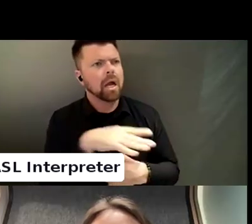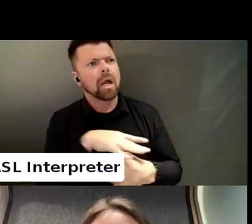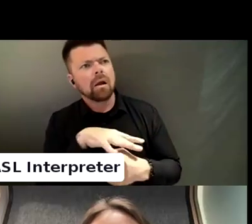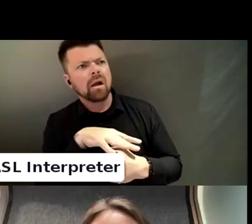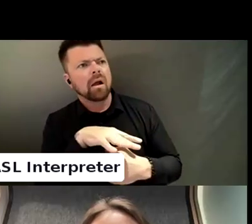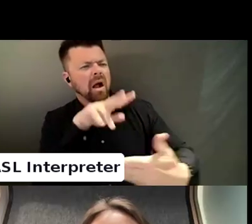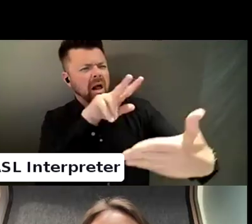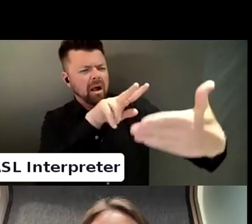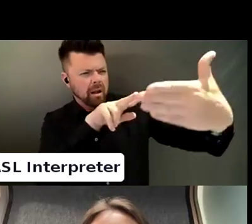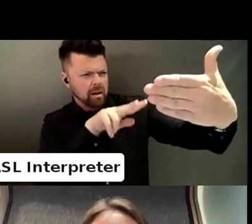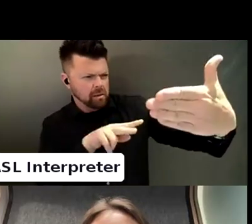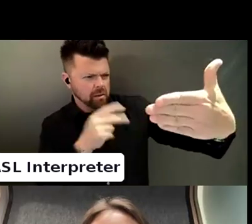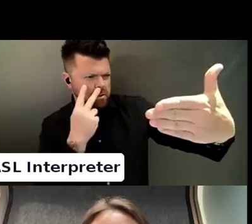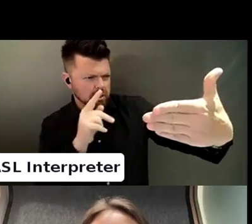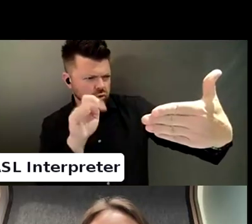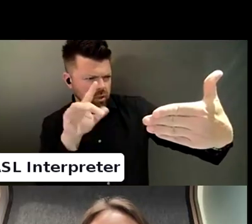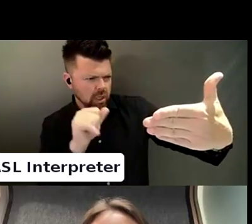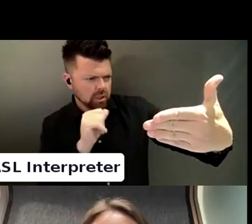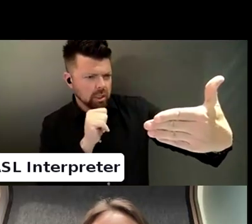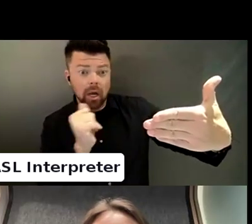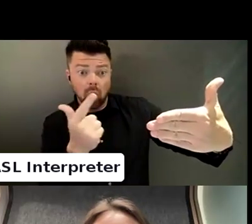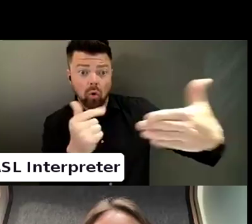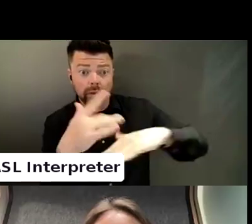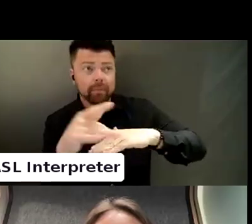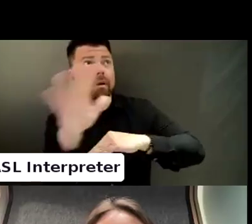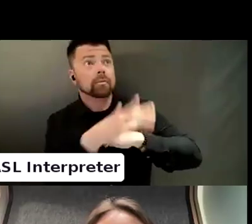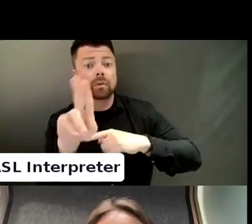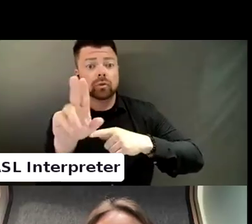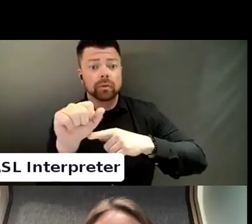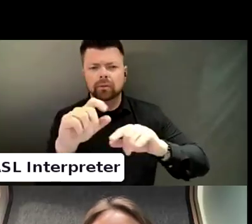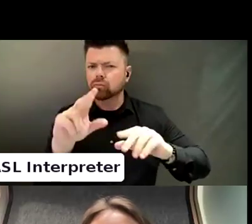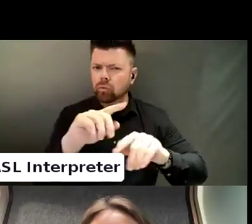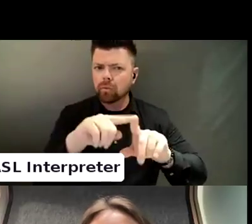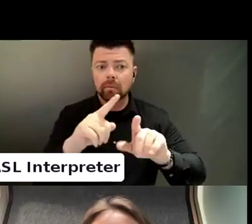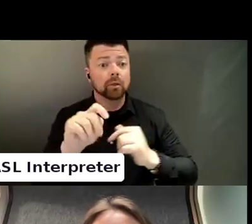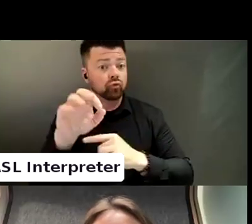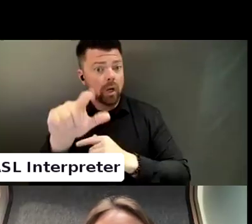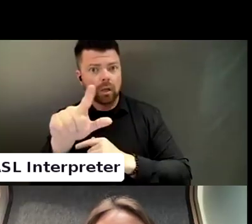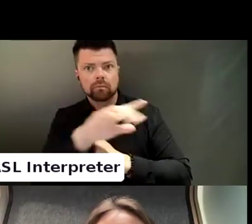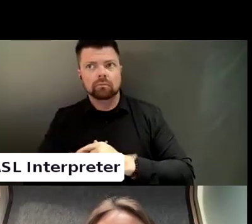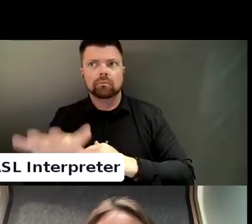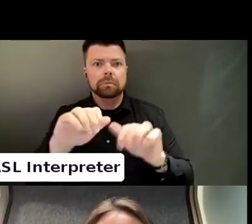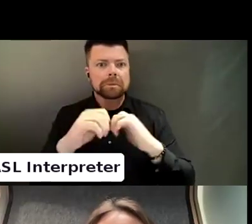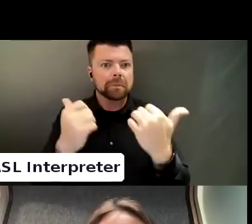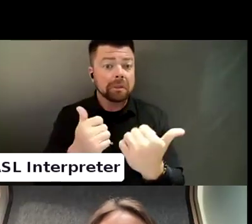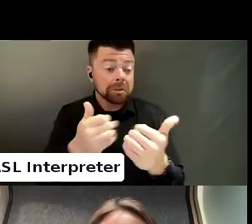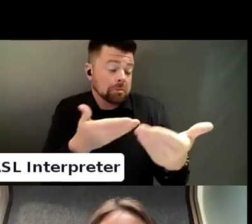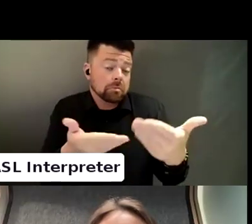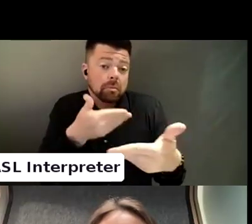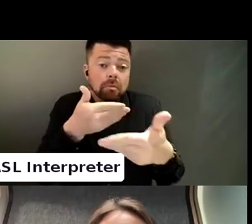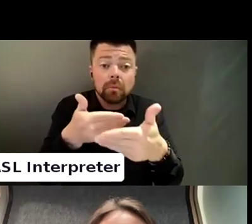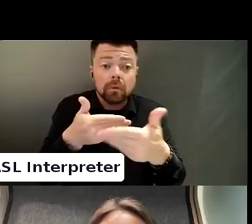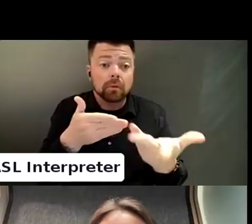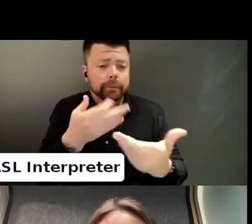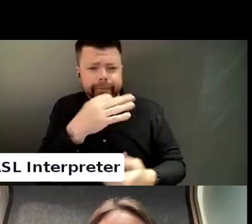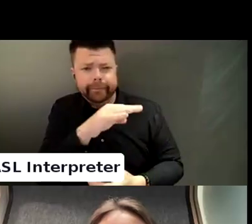trials, not all of them that are available throughout the US, but ones that have trial sites that are either in or nearby where you may